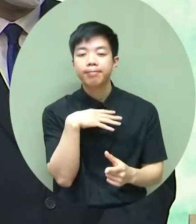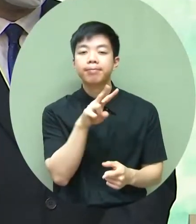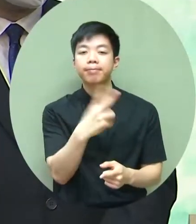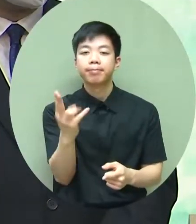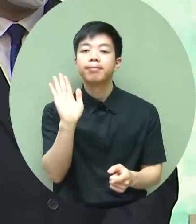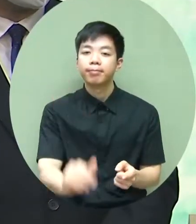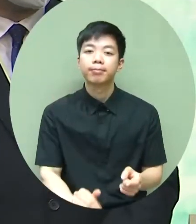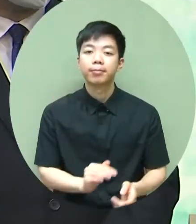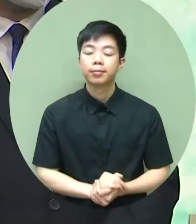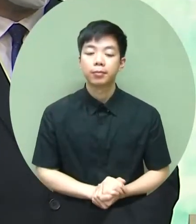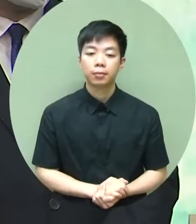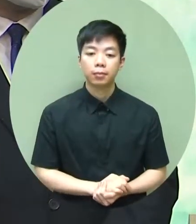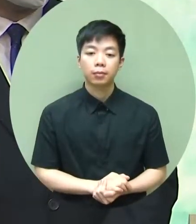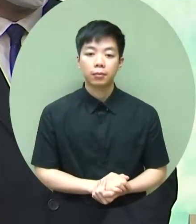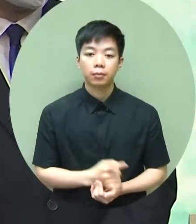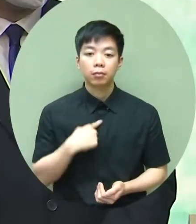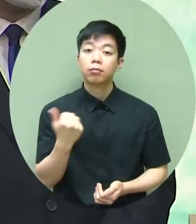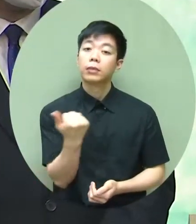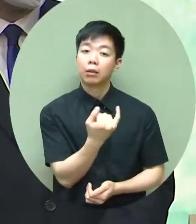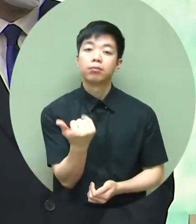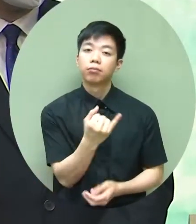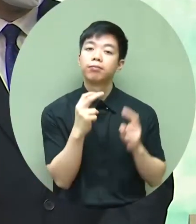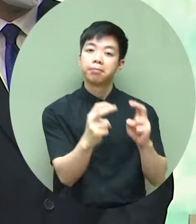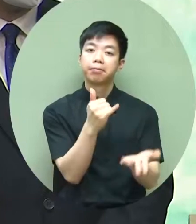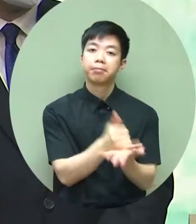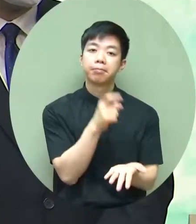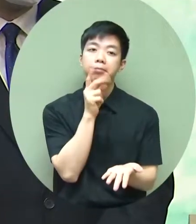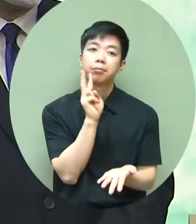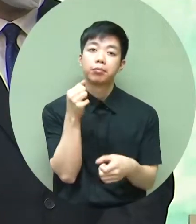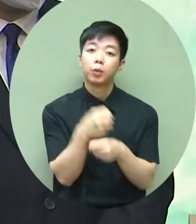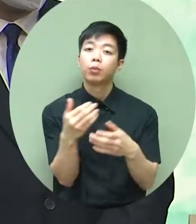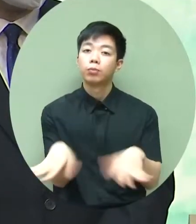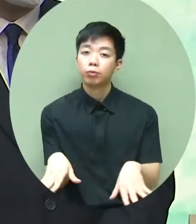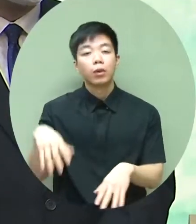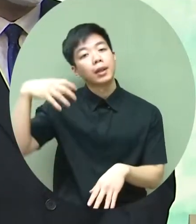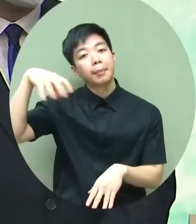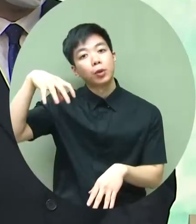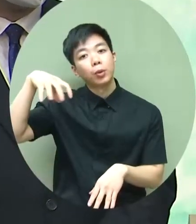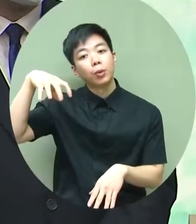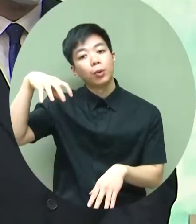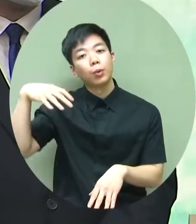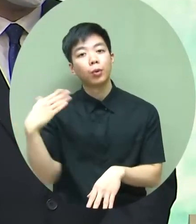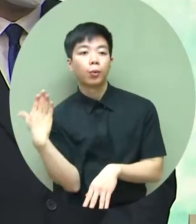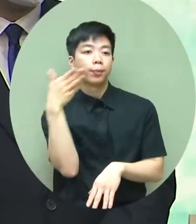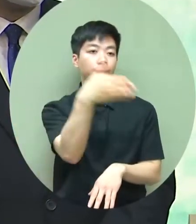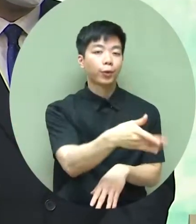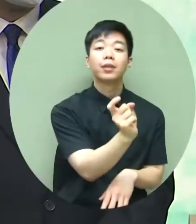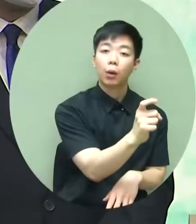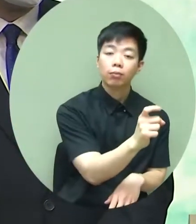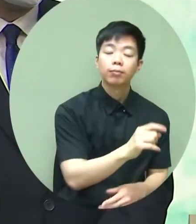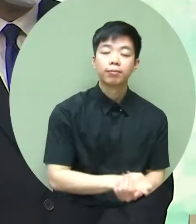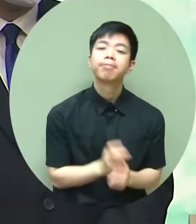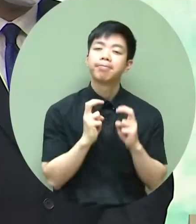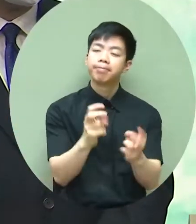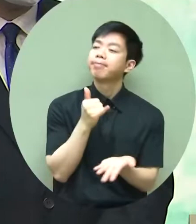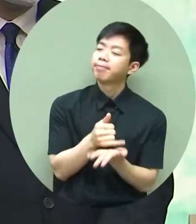MTRCL will look at the actual circumstances. I sometimes take the MTR. For example, when I go off